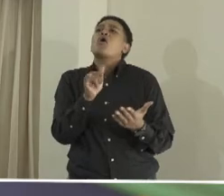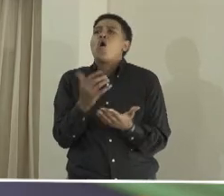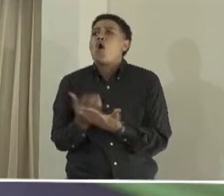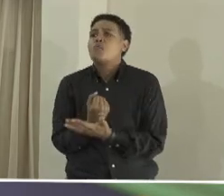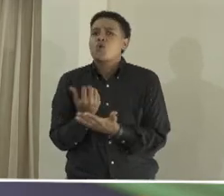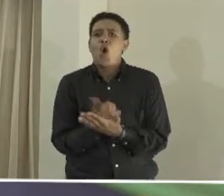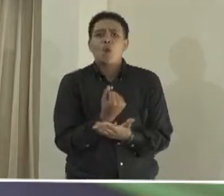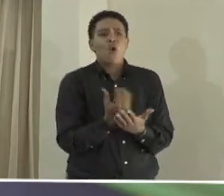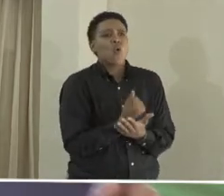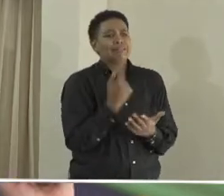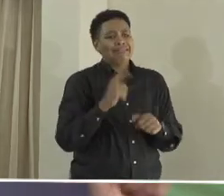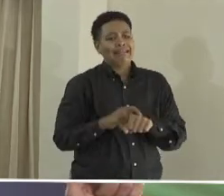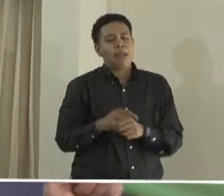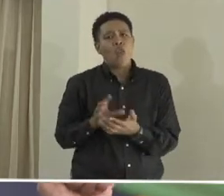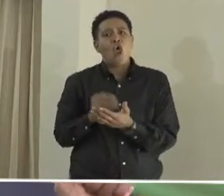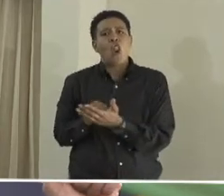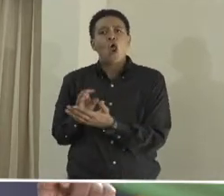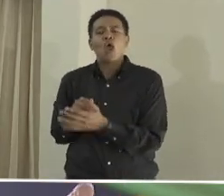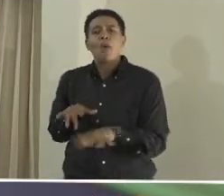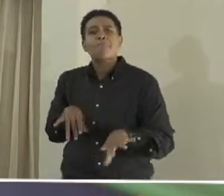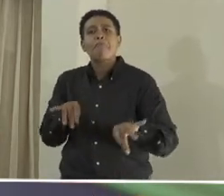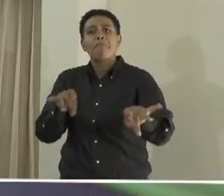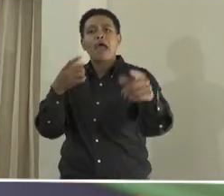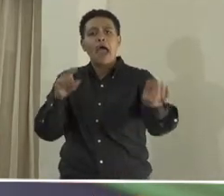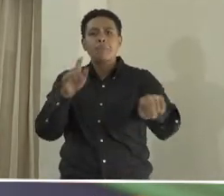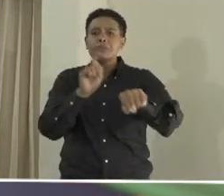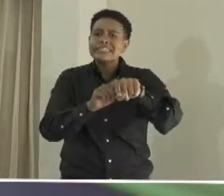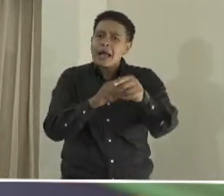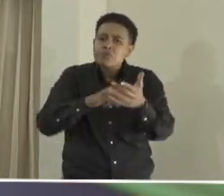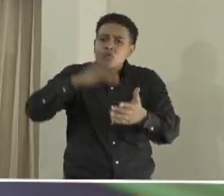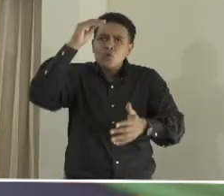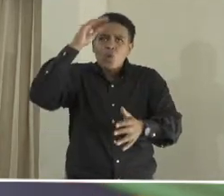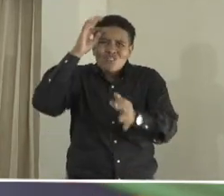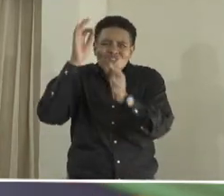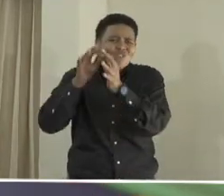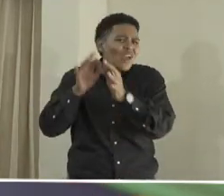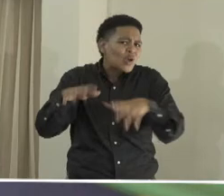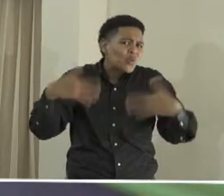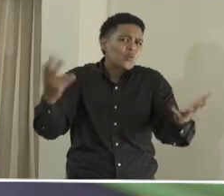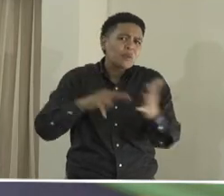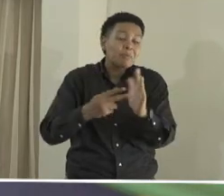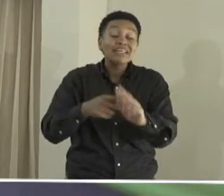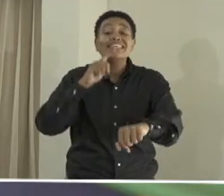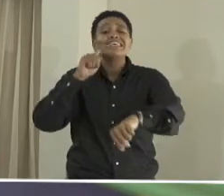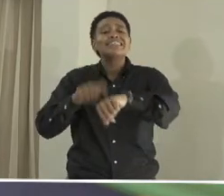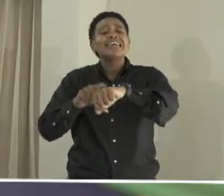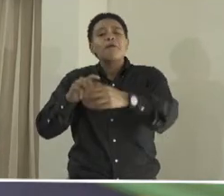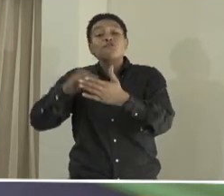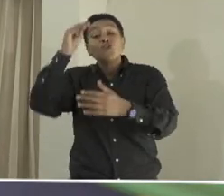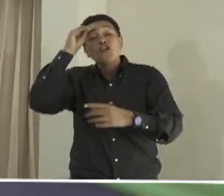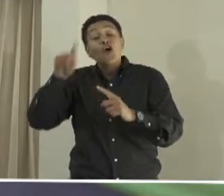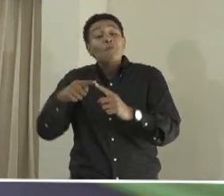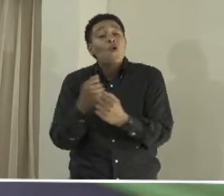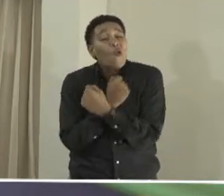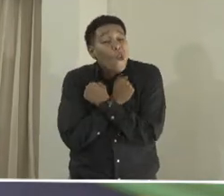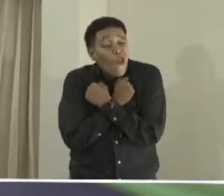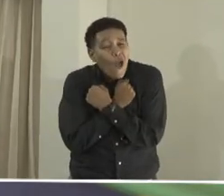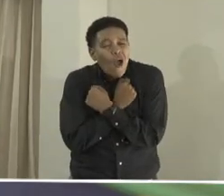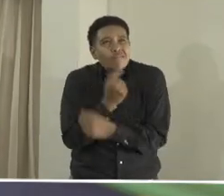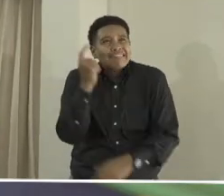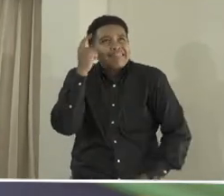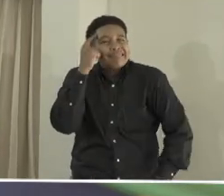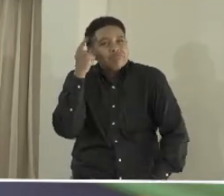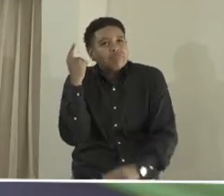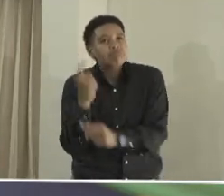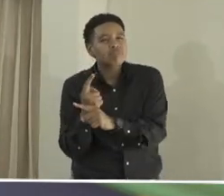opportunity to learn. This is a time to learn about faith, a time to learn about love and having a sound